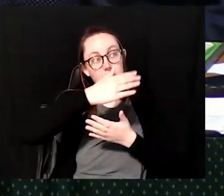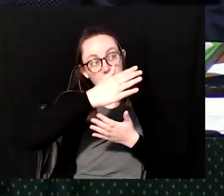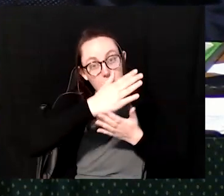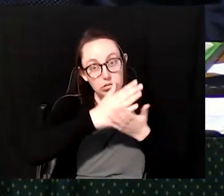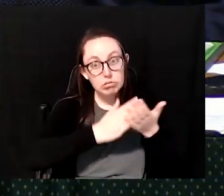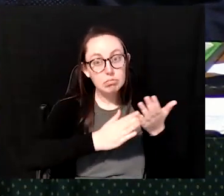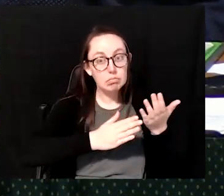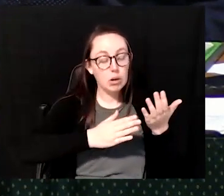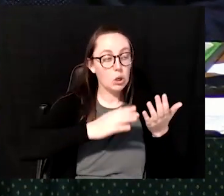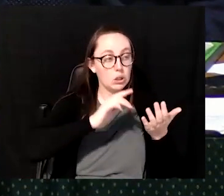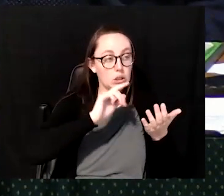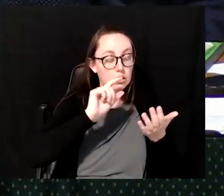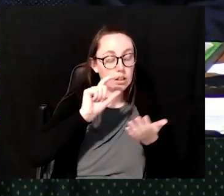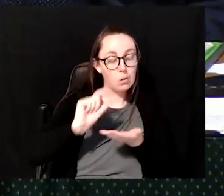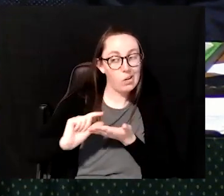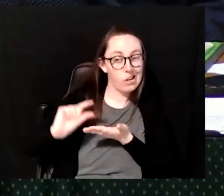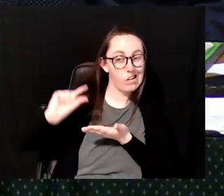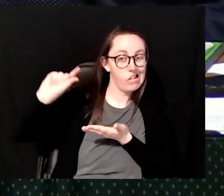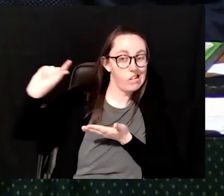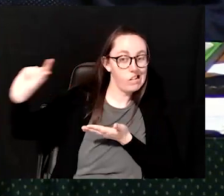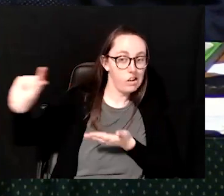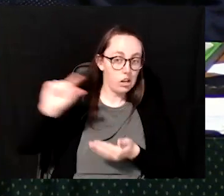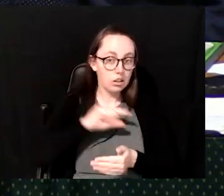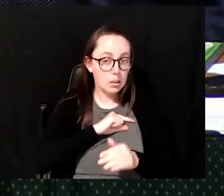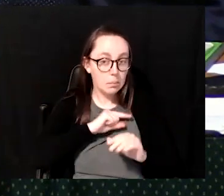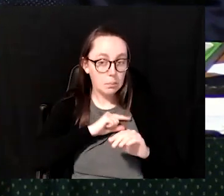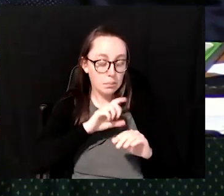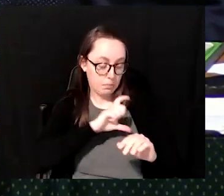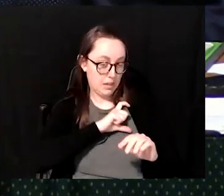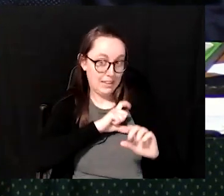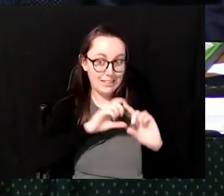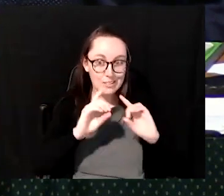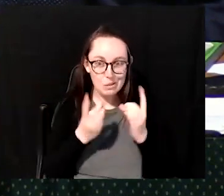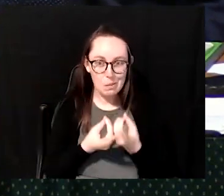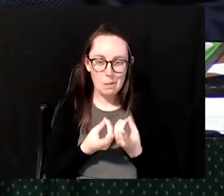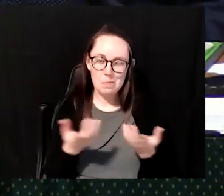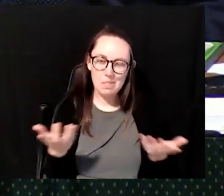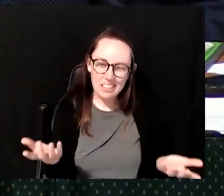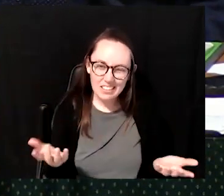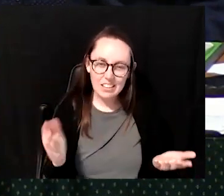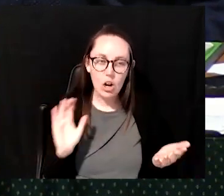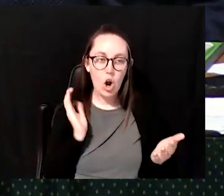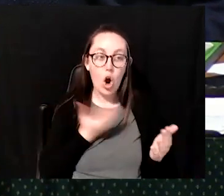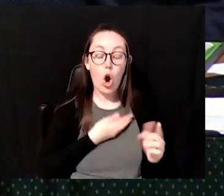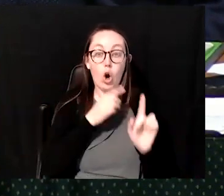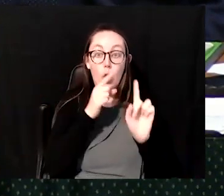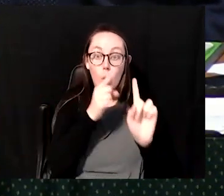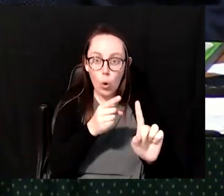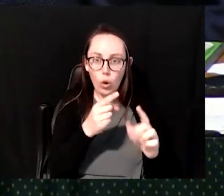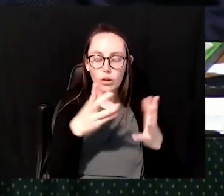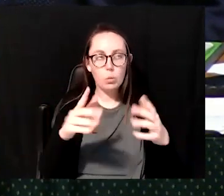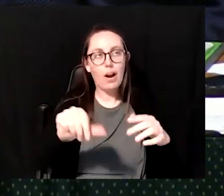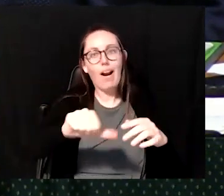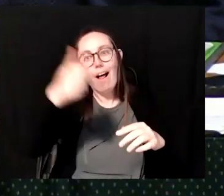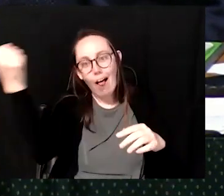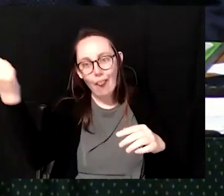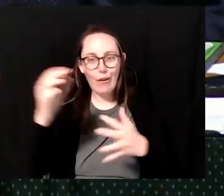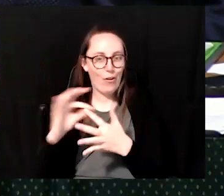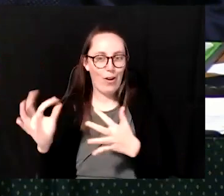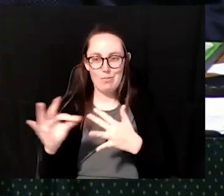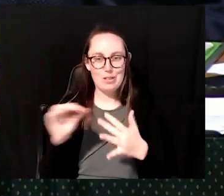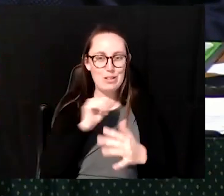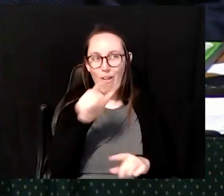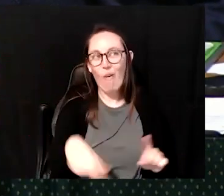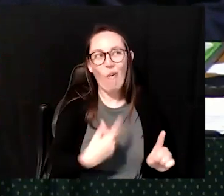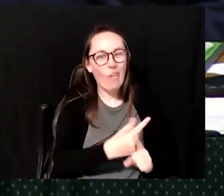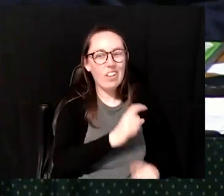um to our goal of developing alternatives to policing and taking things off of their plate to um to support